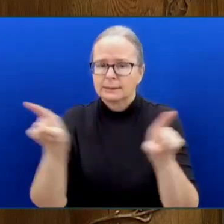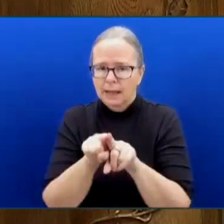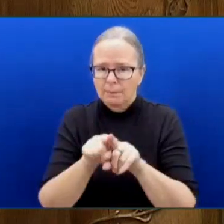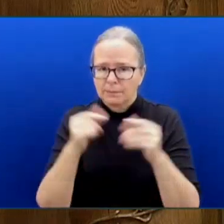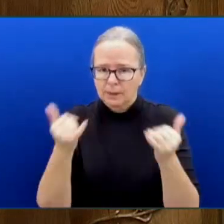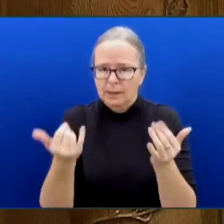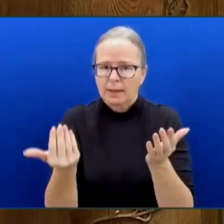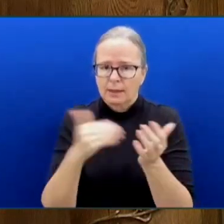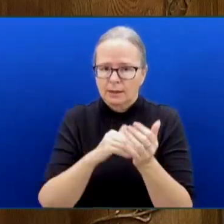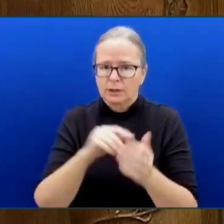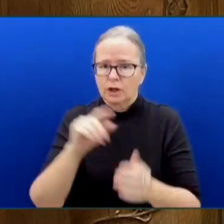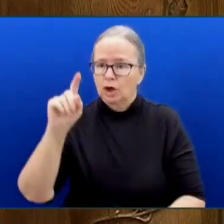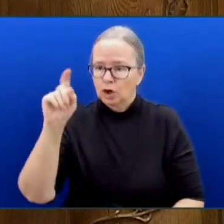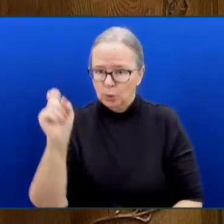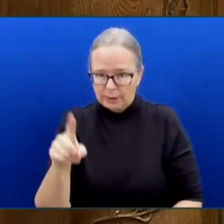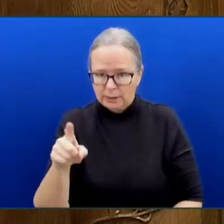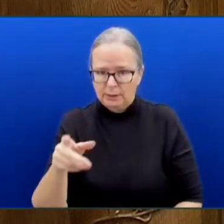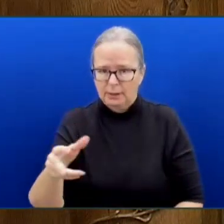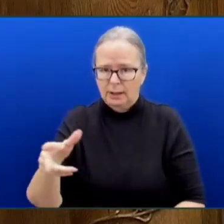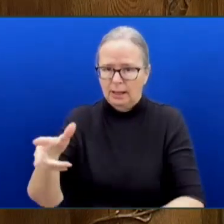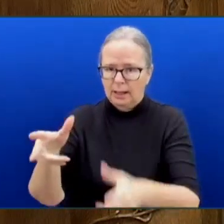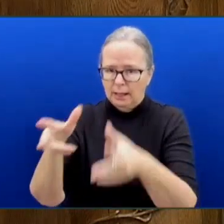as well. Okay?